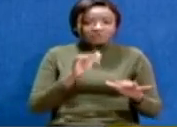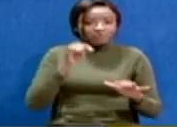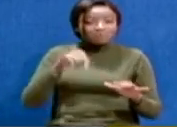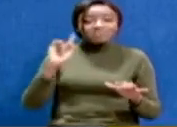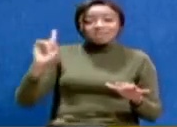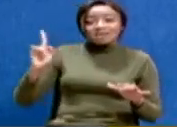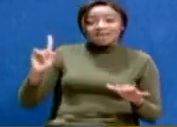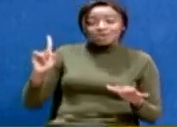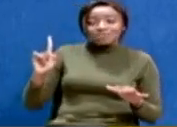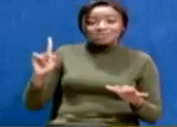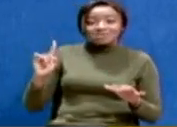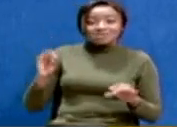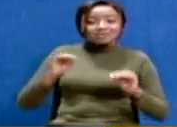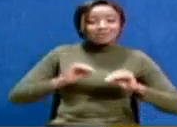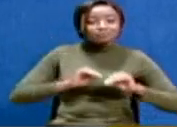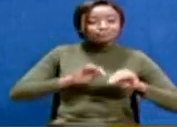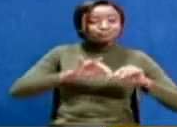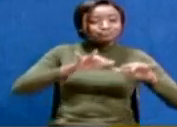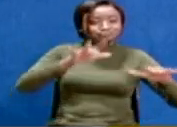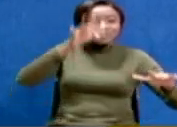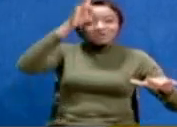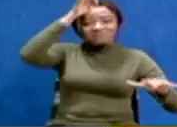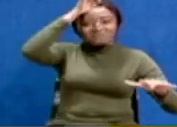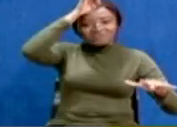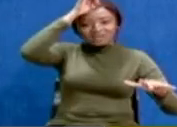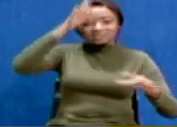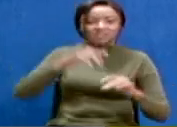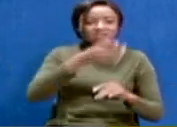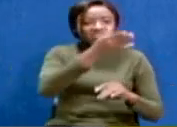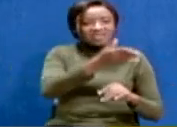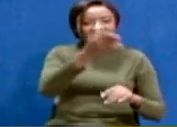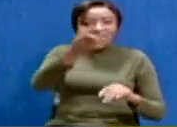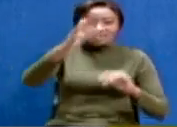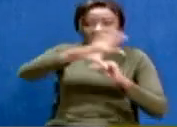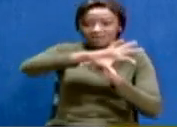areas, urban and peri-urban areas, and is moving into the counties.